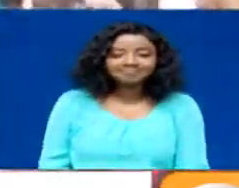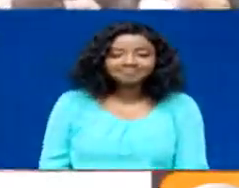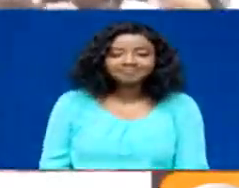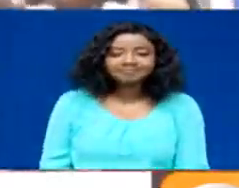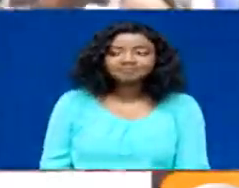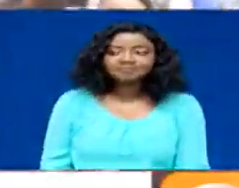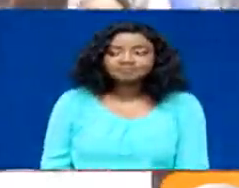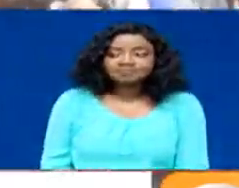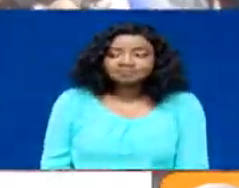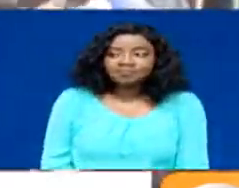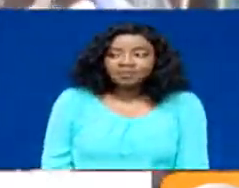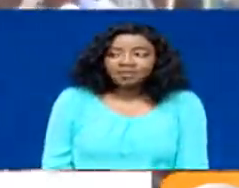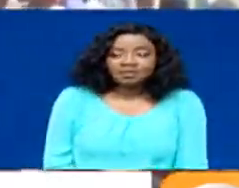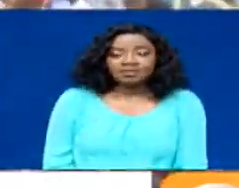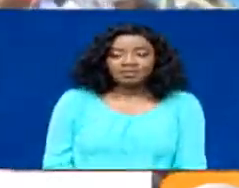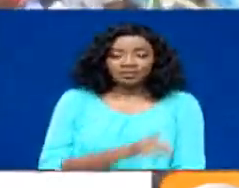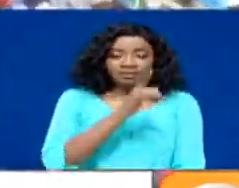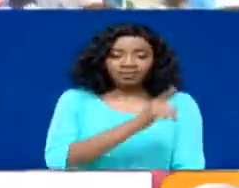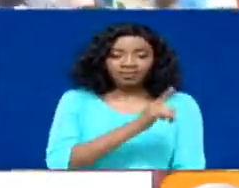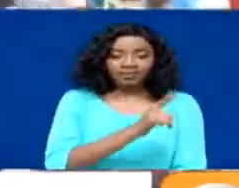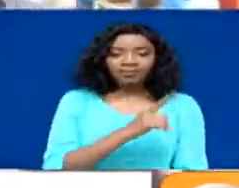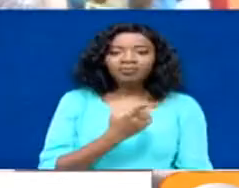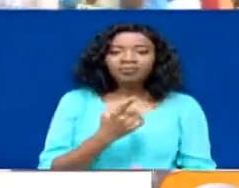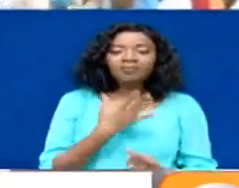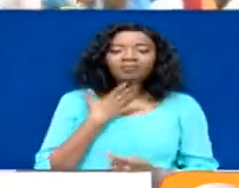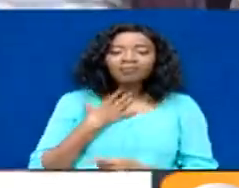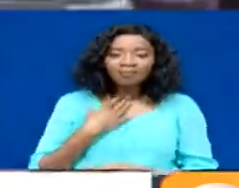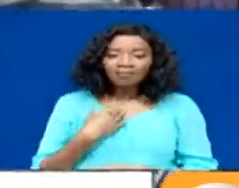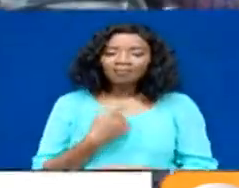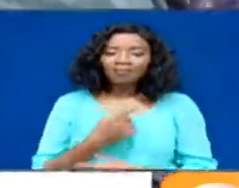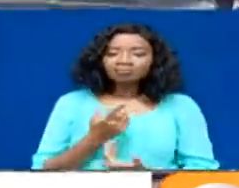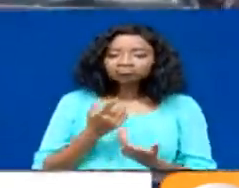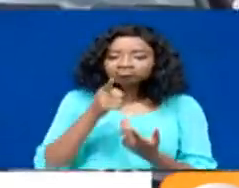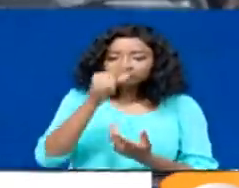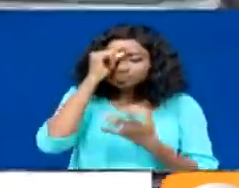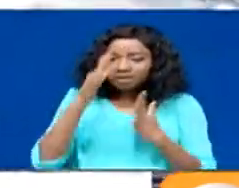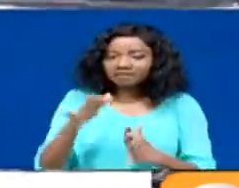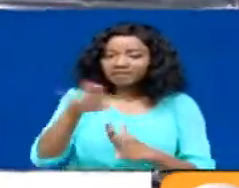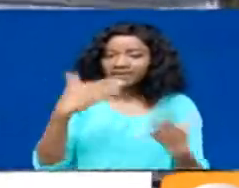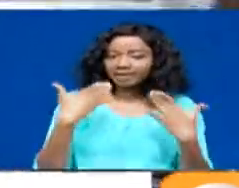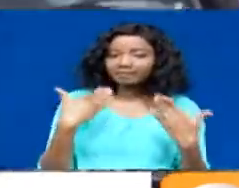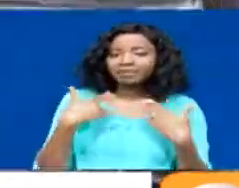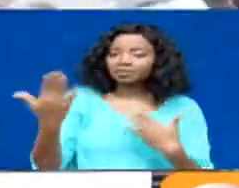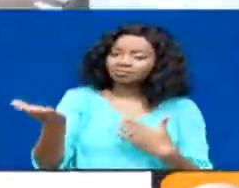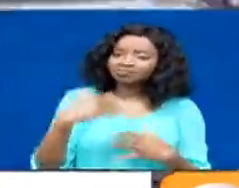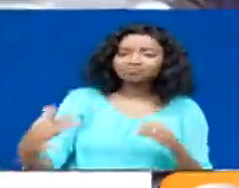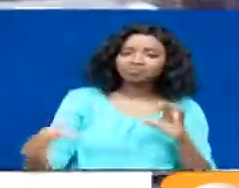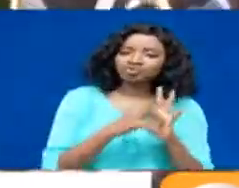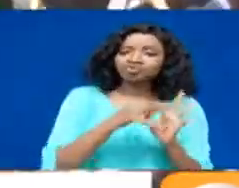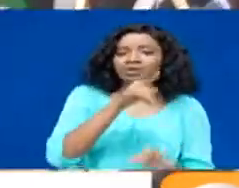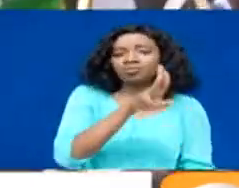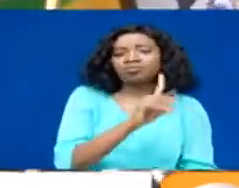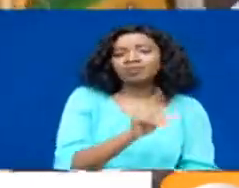The Kenya Kwanza Alliance made apparent moves to woo Meru Governor Kiraitu Murungi to join the Ruto